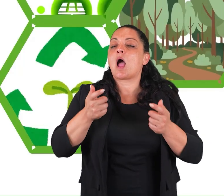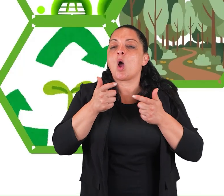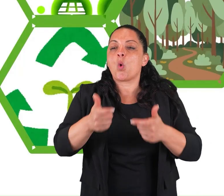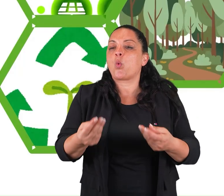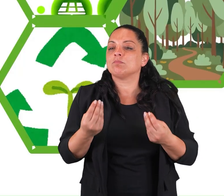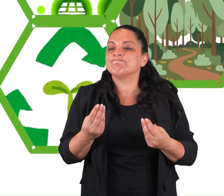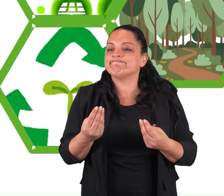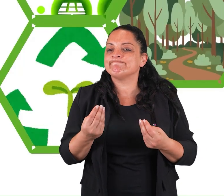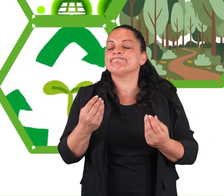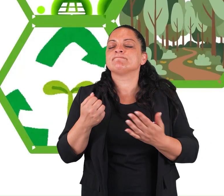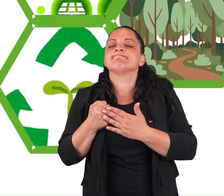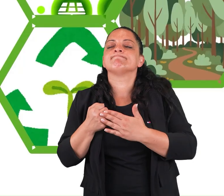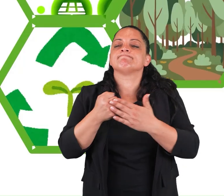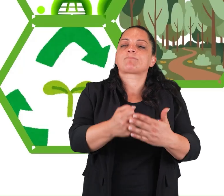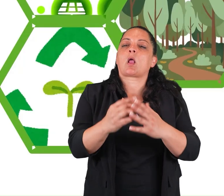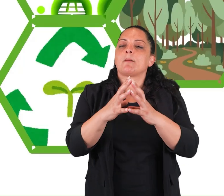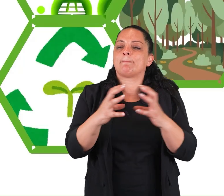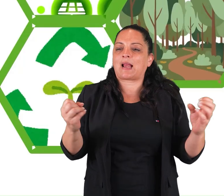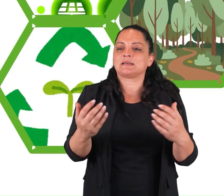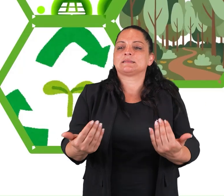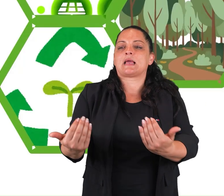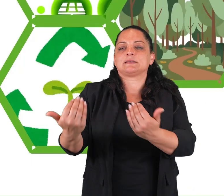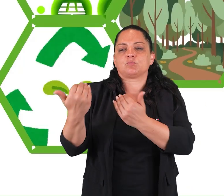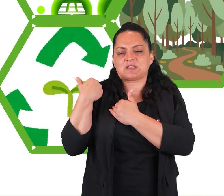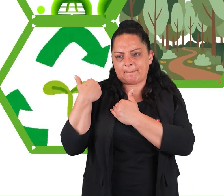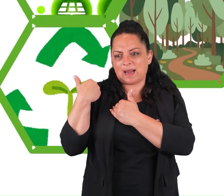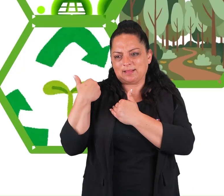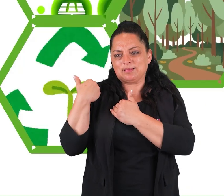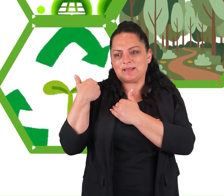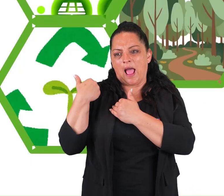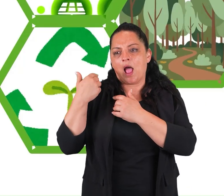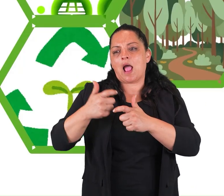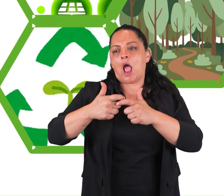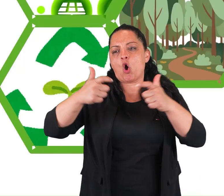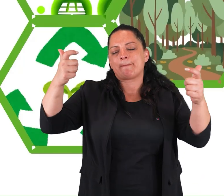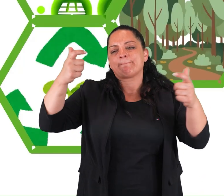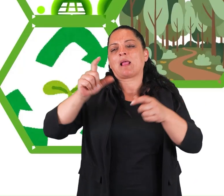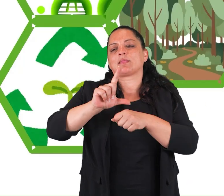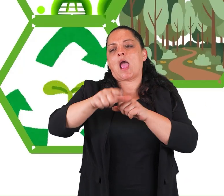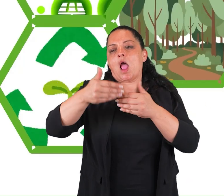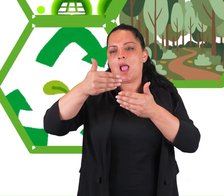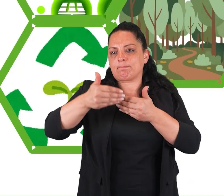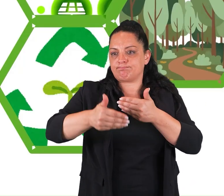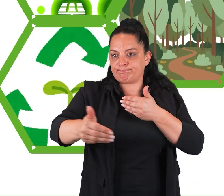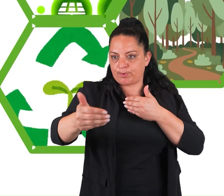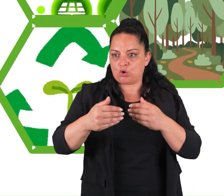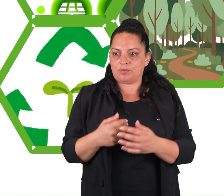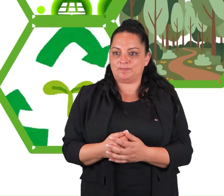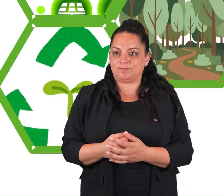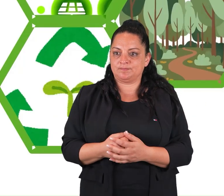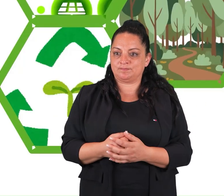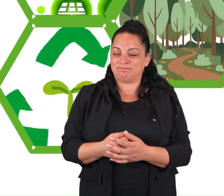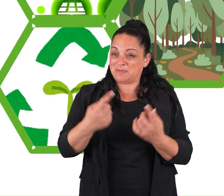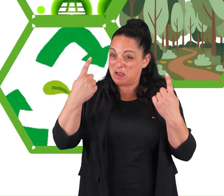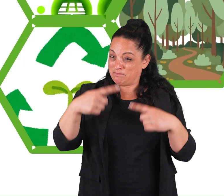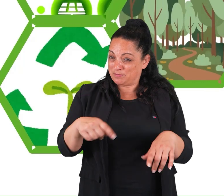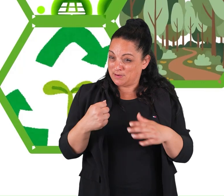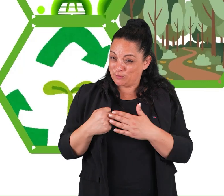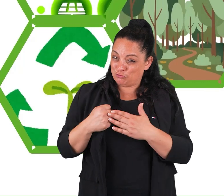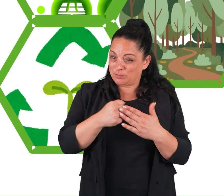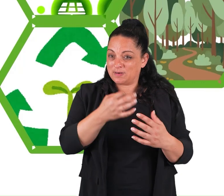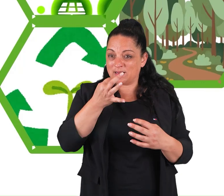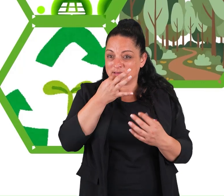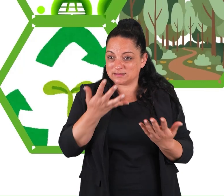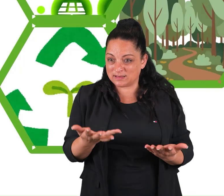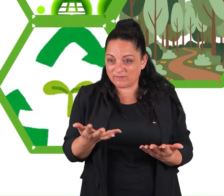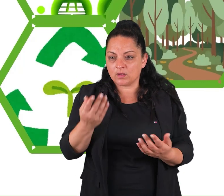responsible business and practices and long-term growth. The key idea of sustainability is